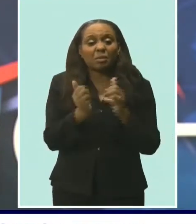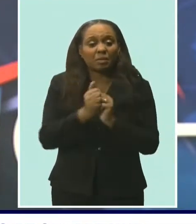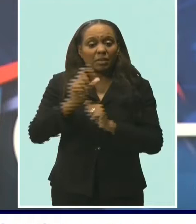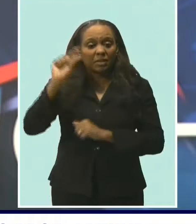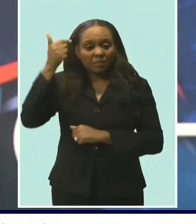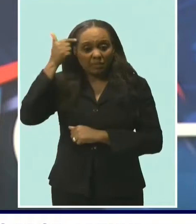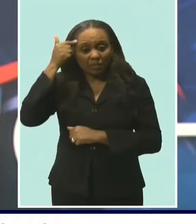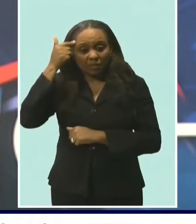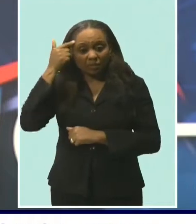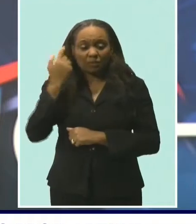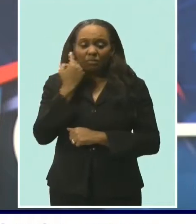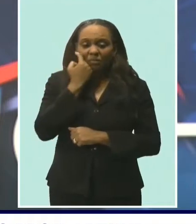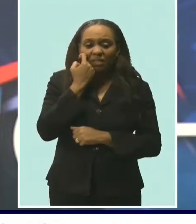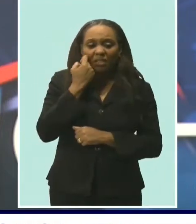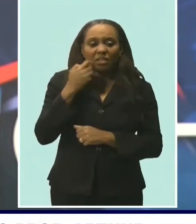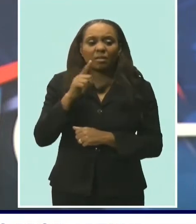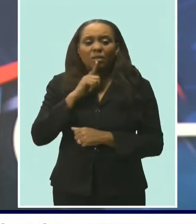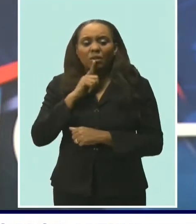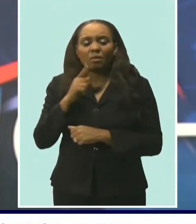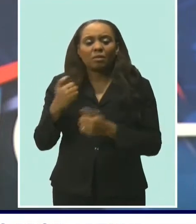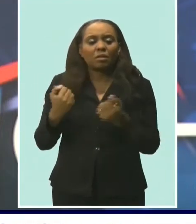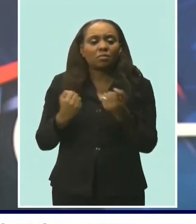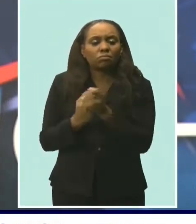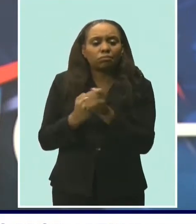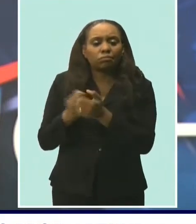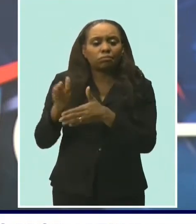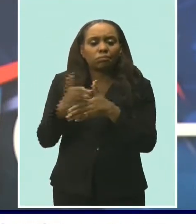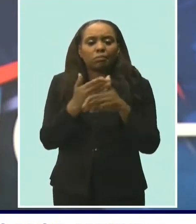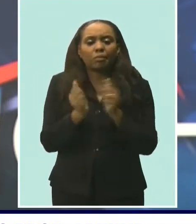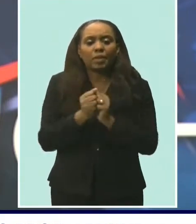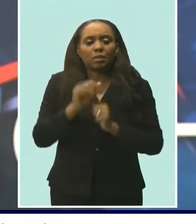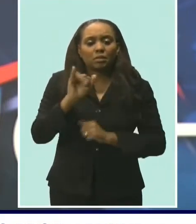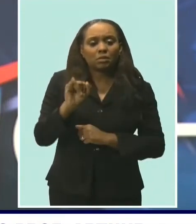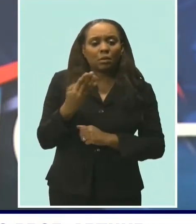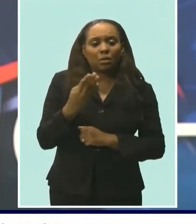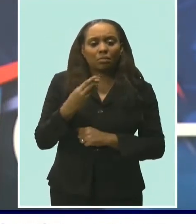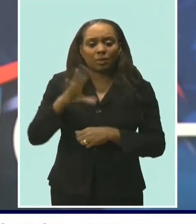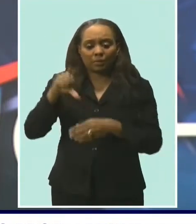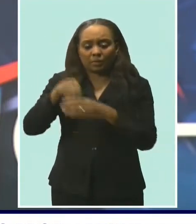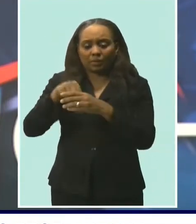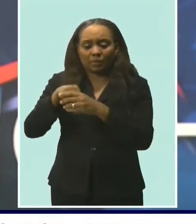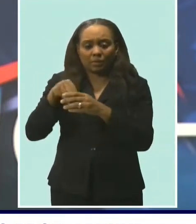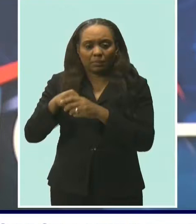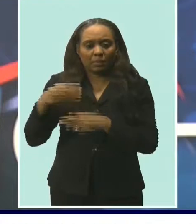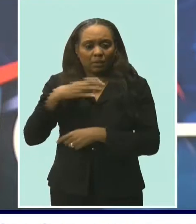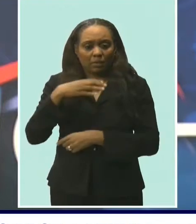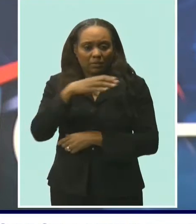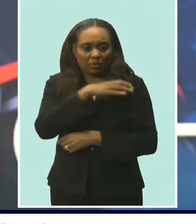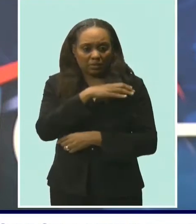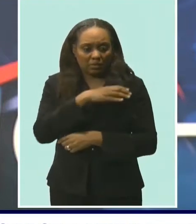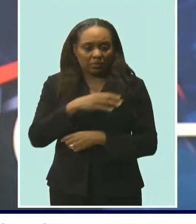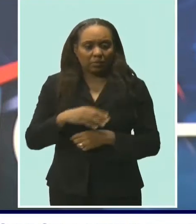recent months, he served in a number of key areas, including a Jobs and Investment Advisory Council.